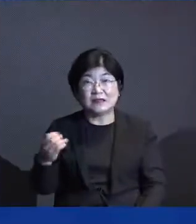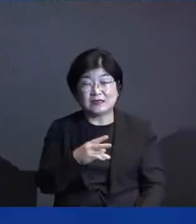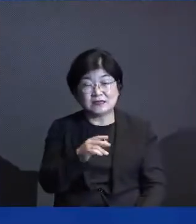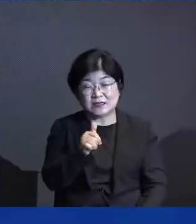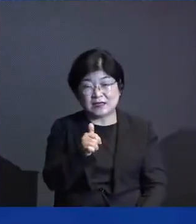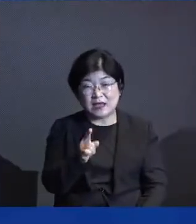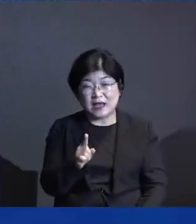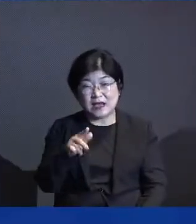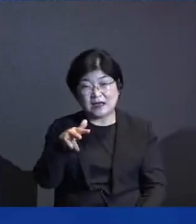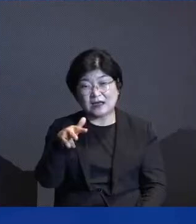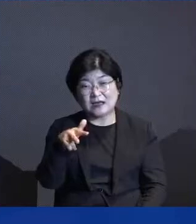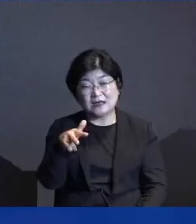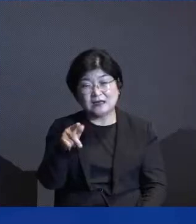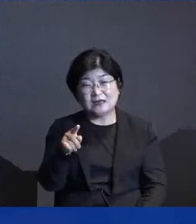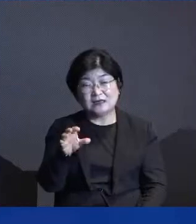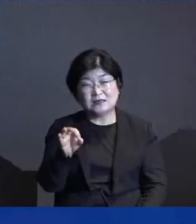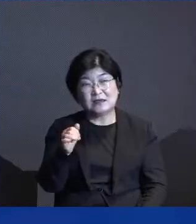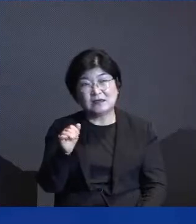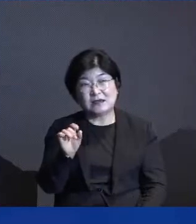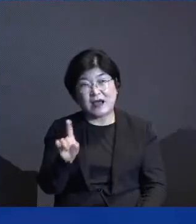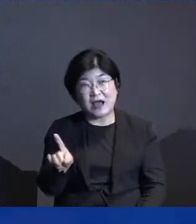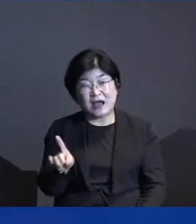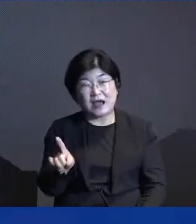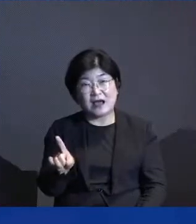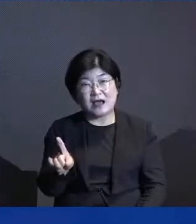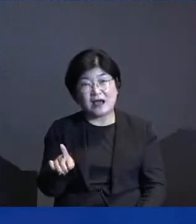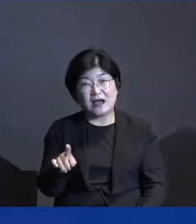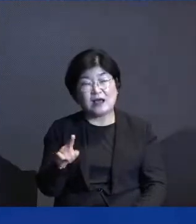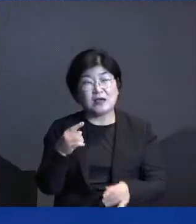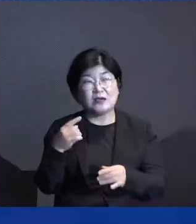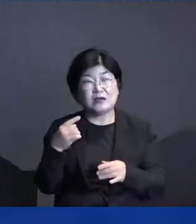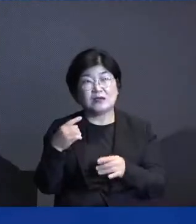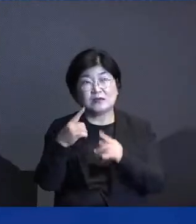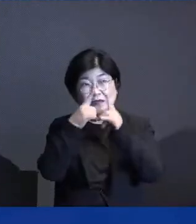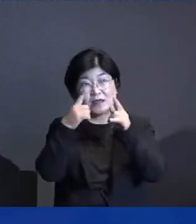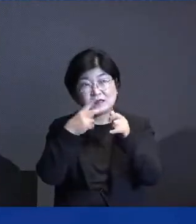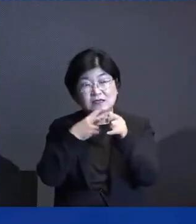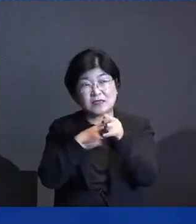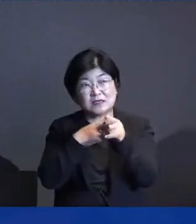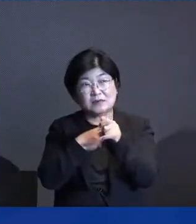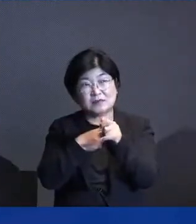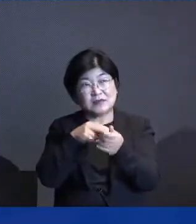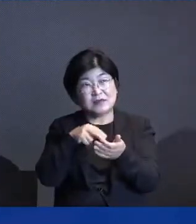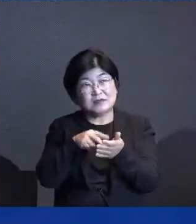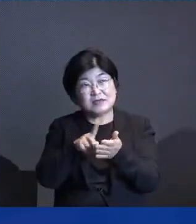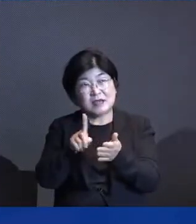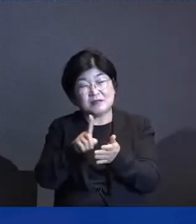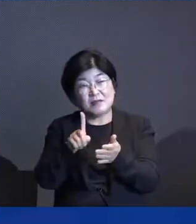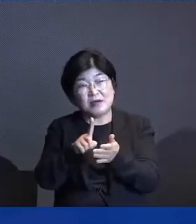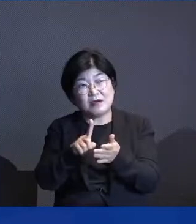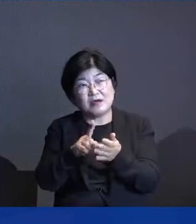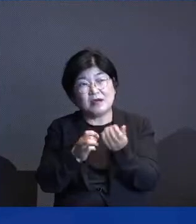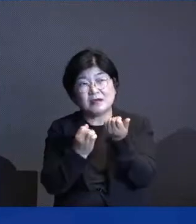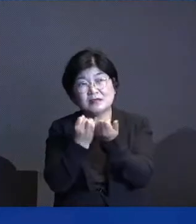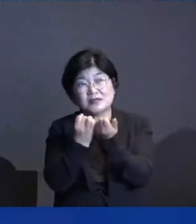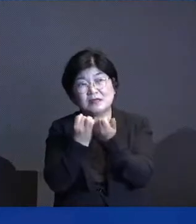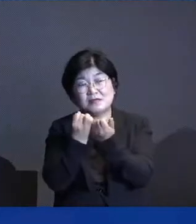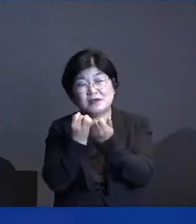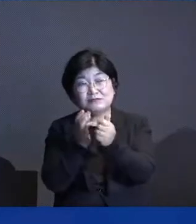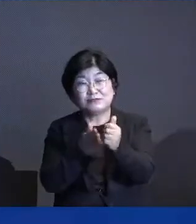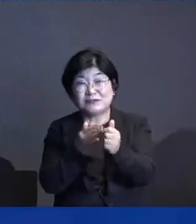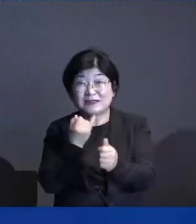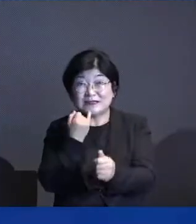Ha. So Professor Ha, what do you think about those questions, and also what is